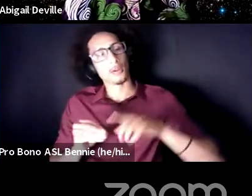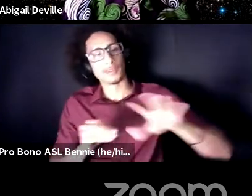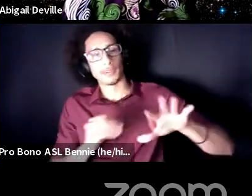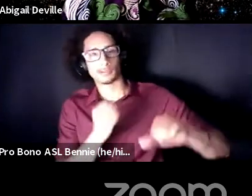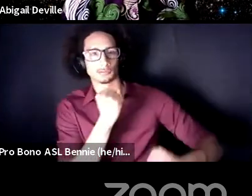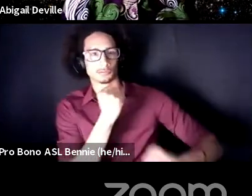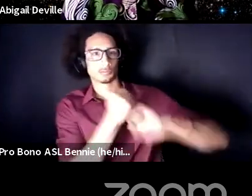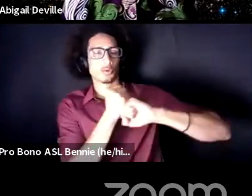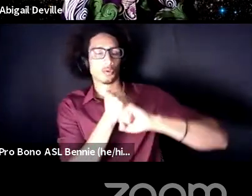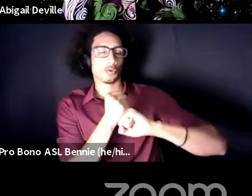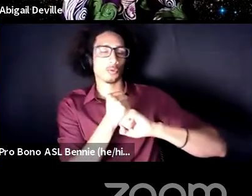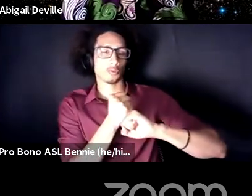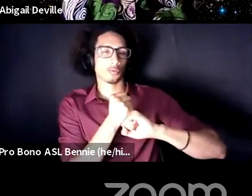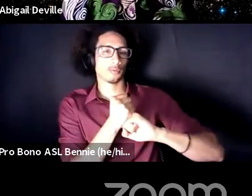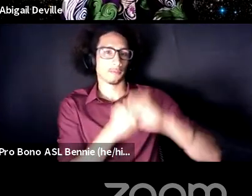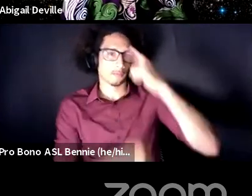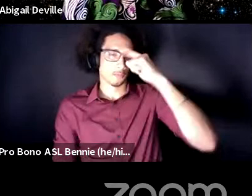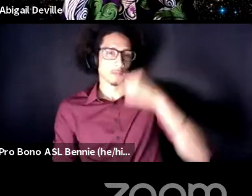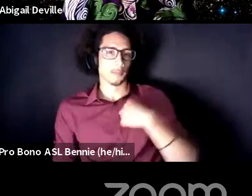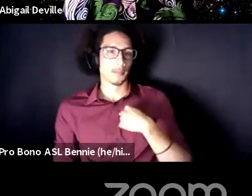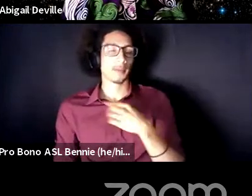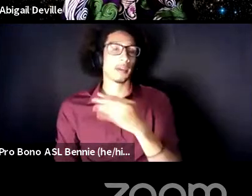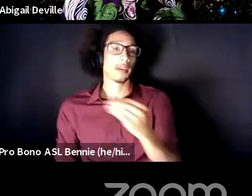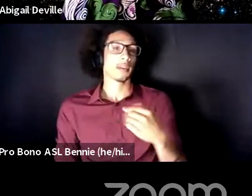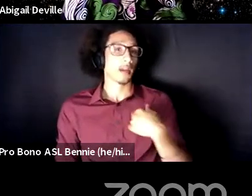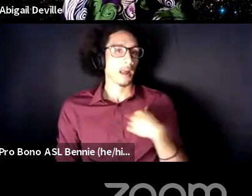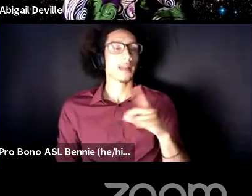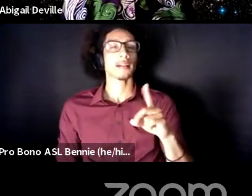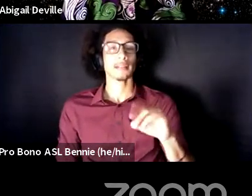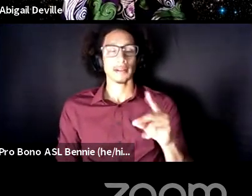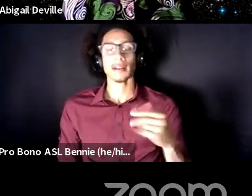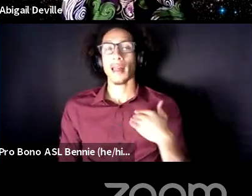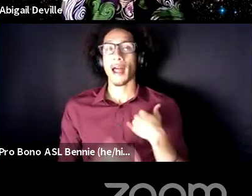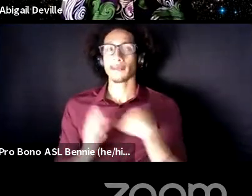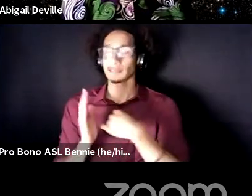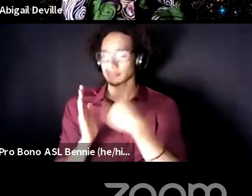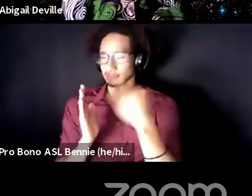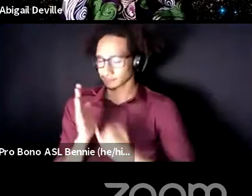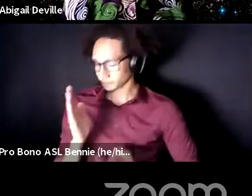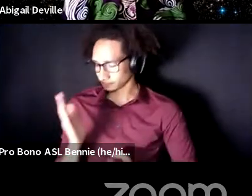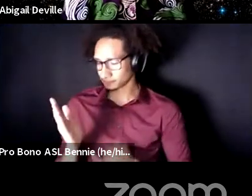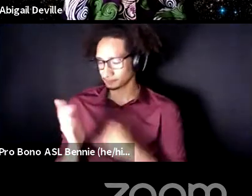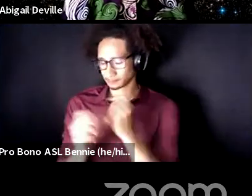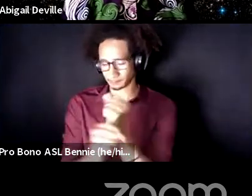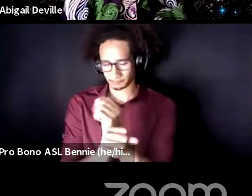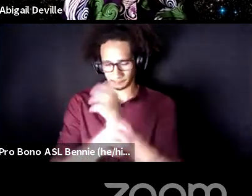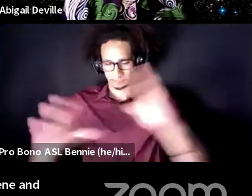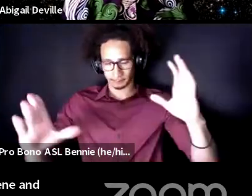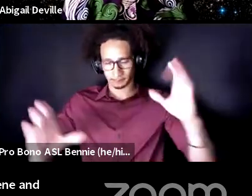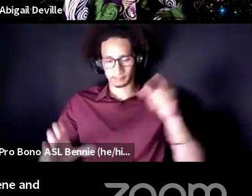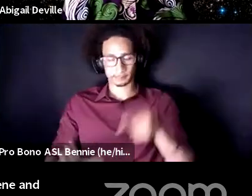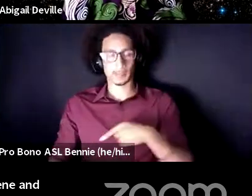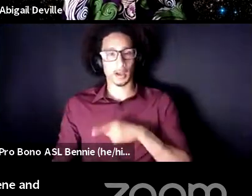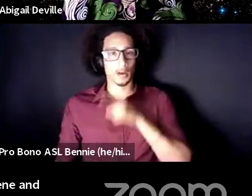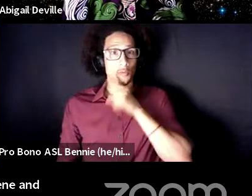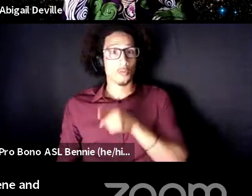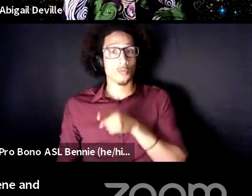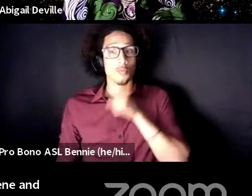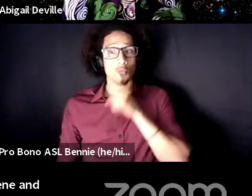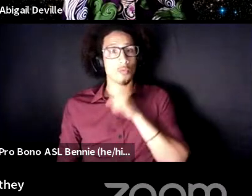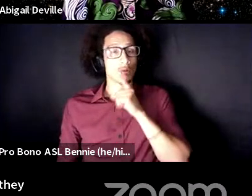I had a sketch that I really want, I've been thinking about. I actually, you know, I kept thinking about